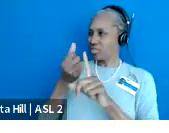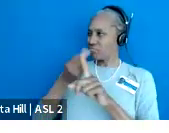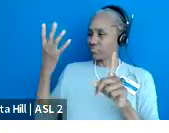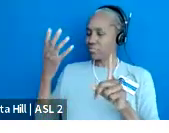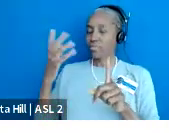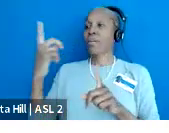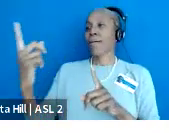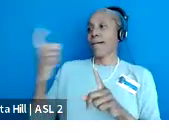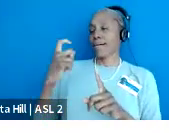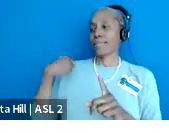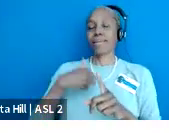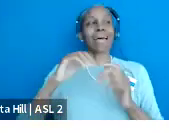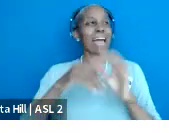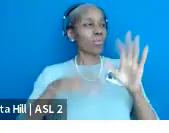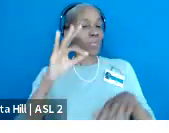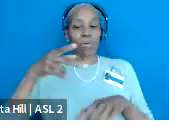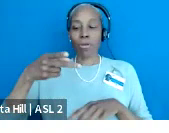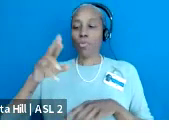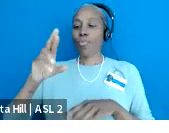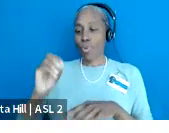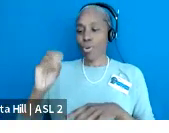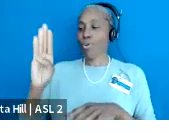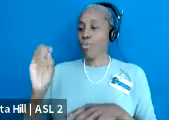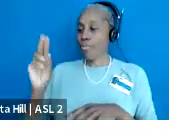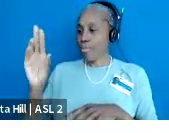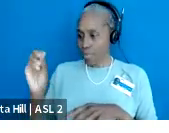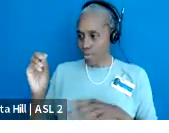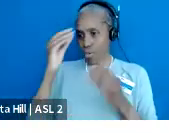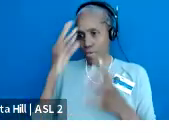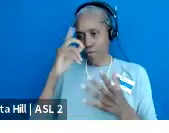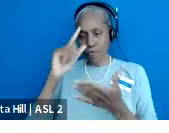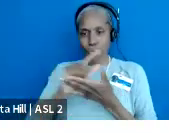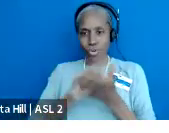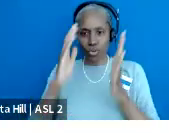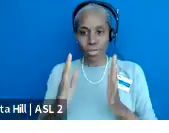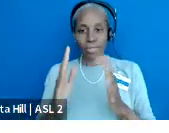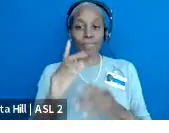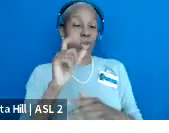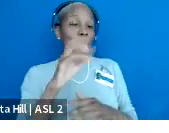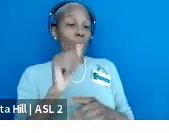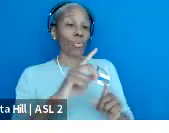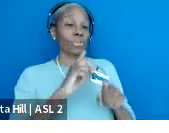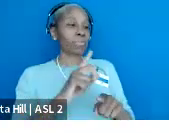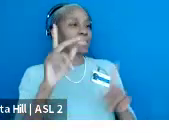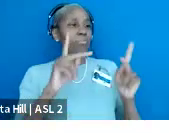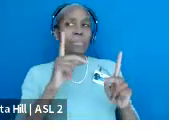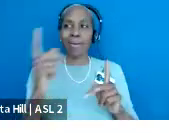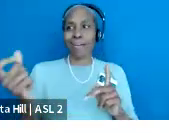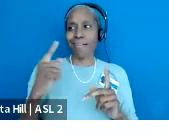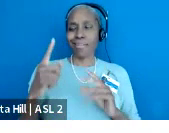somebody asked, how do we find pro bono information for attorneys? So I'm not sure if folks are